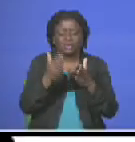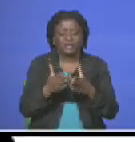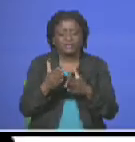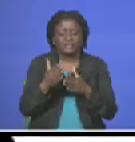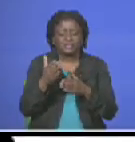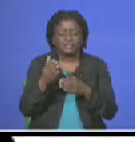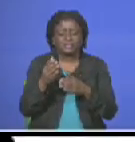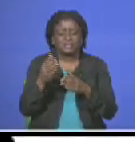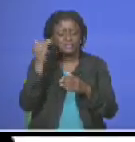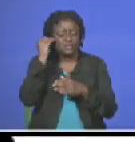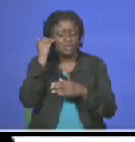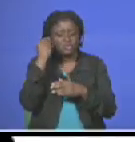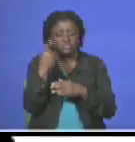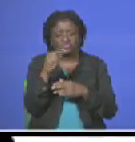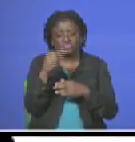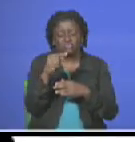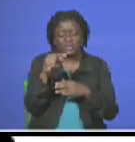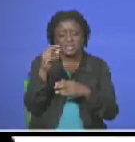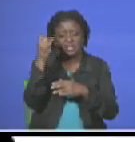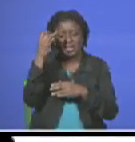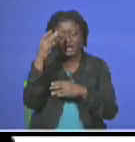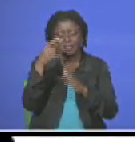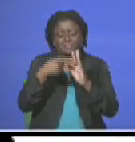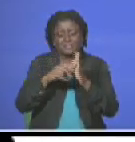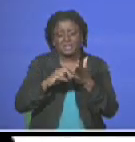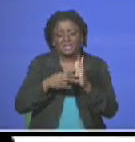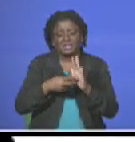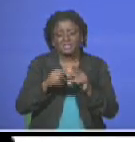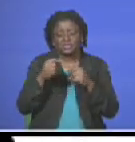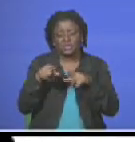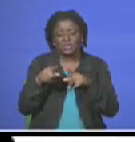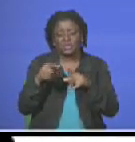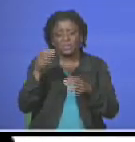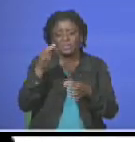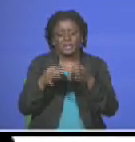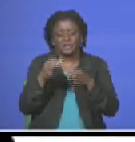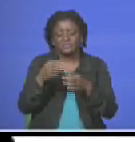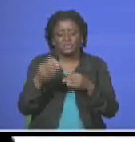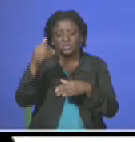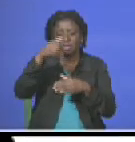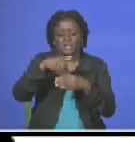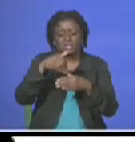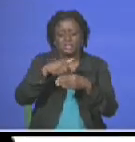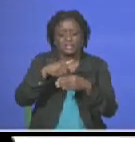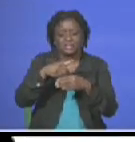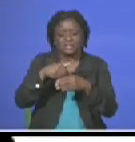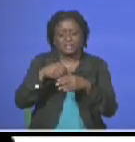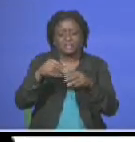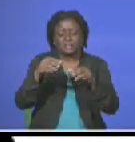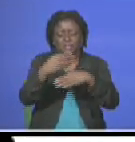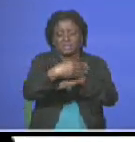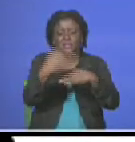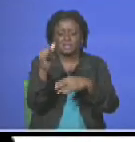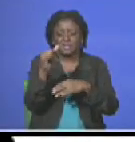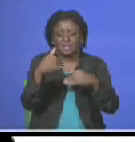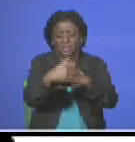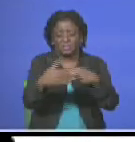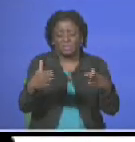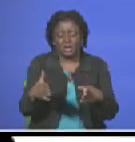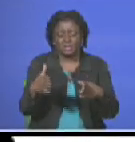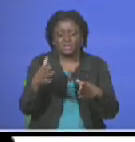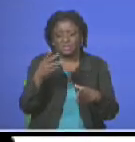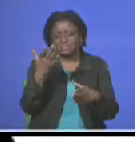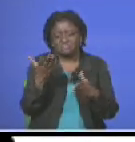to go. But if you're at an intersection where there's a yellow box, it signals the possibility that you may have to wait. Last week,